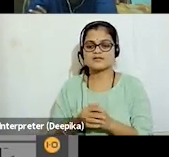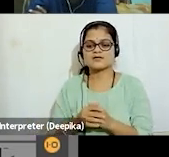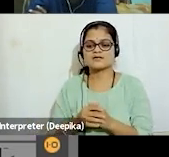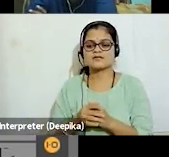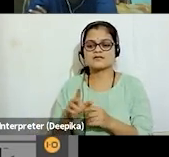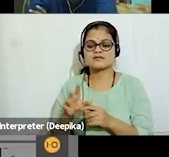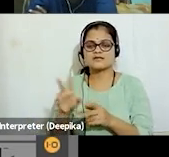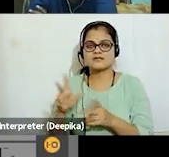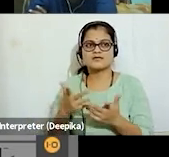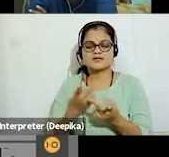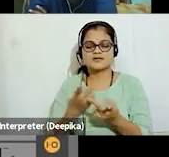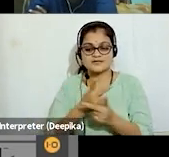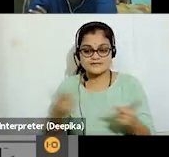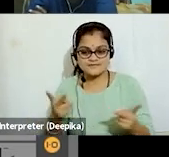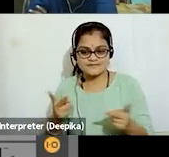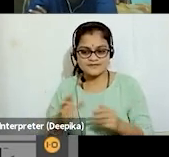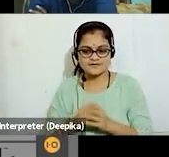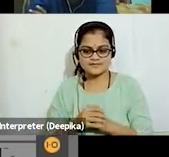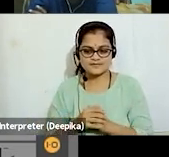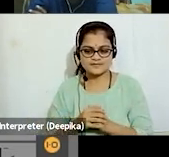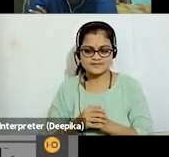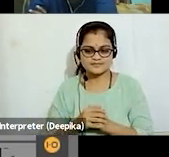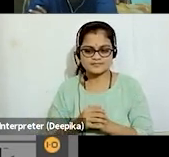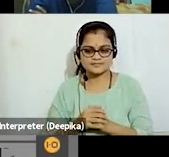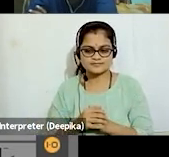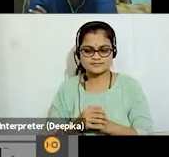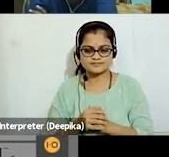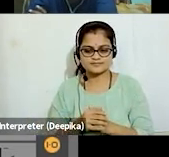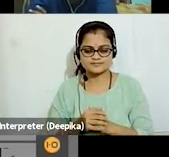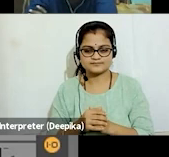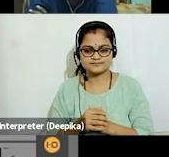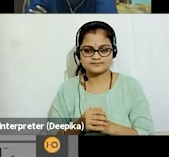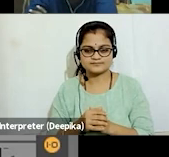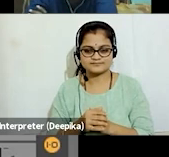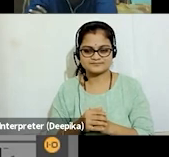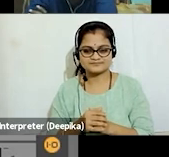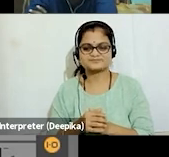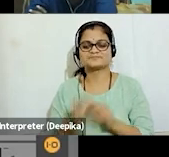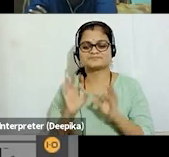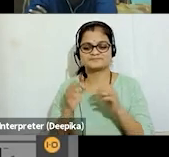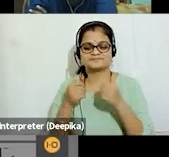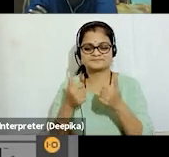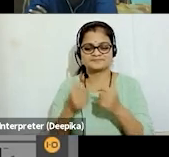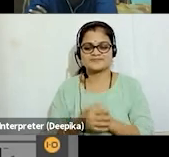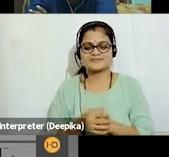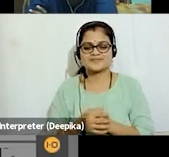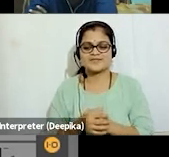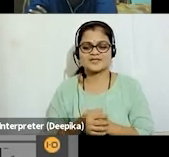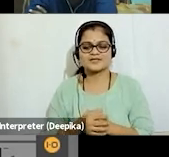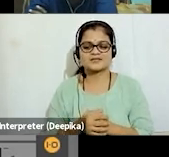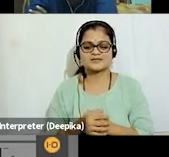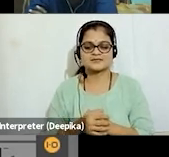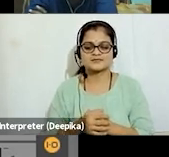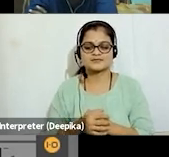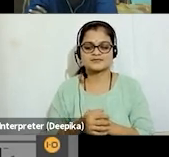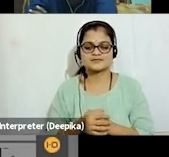by Electro Harmonics. Have any of you guys used it? No. Okay. So it basically just